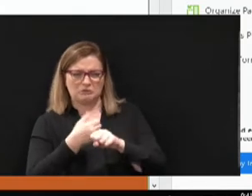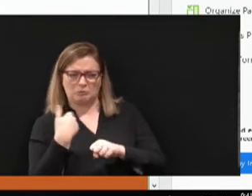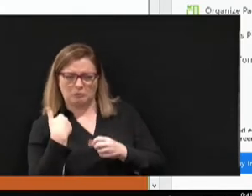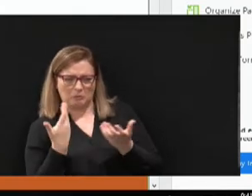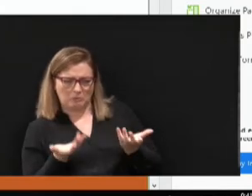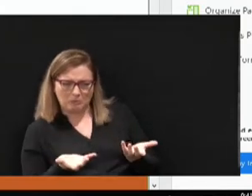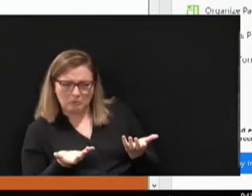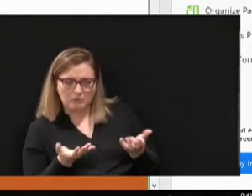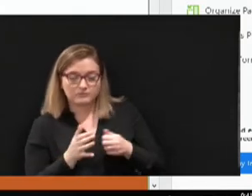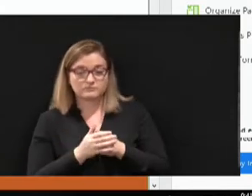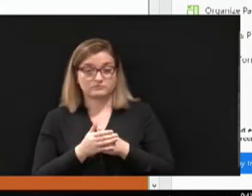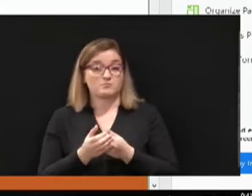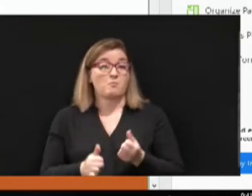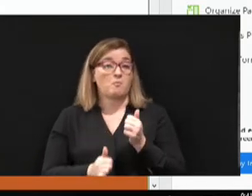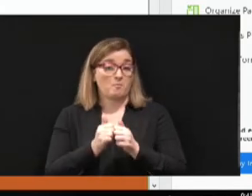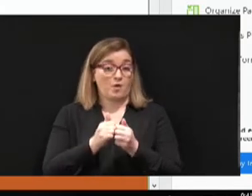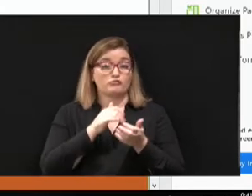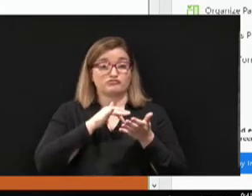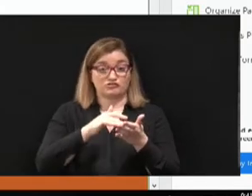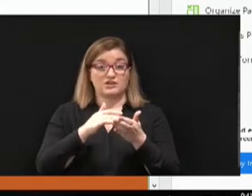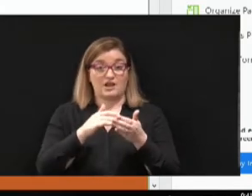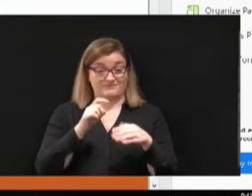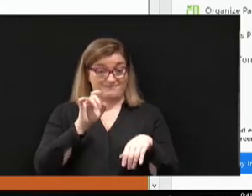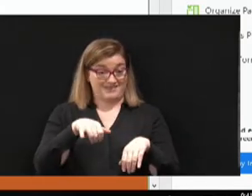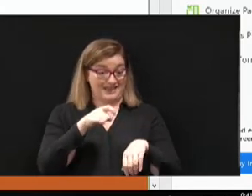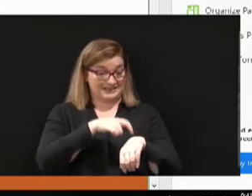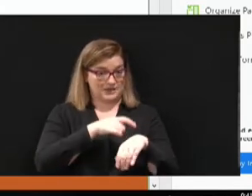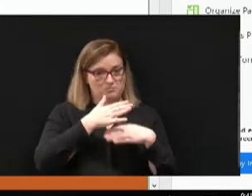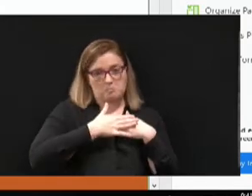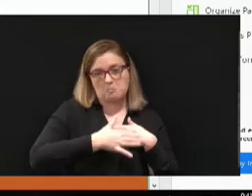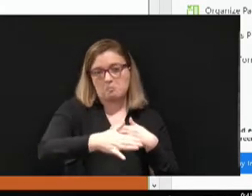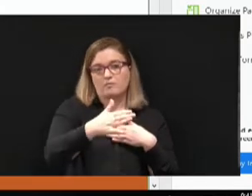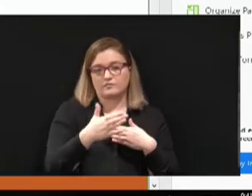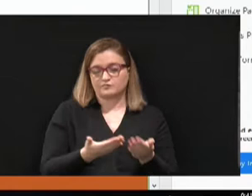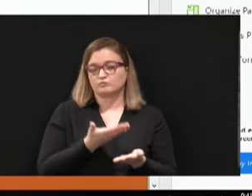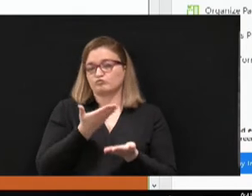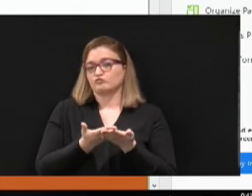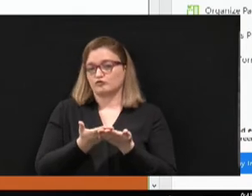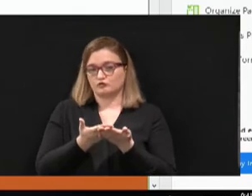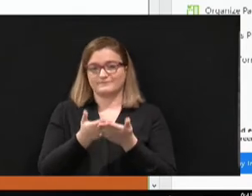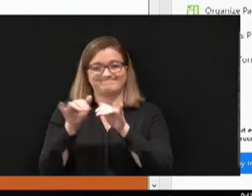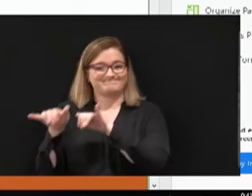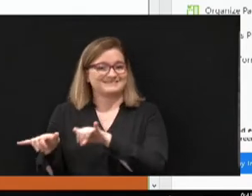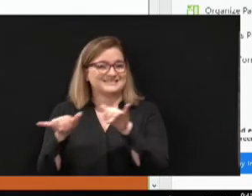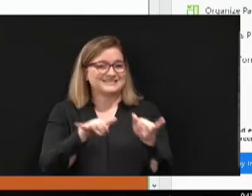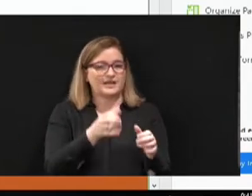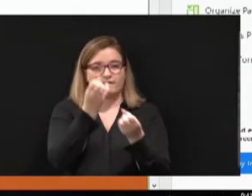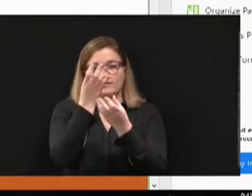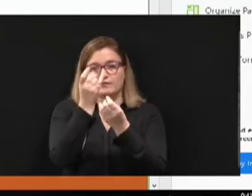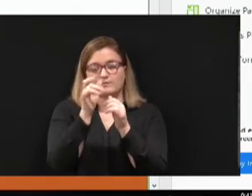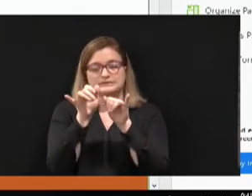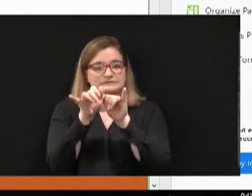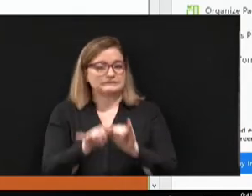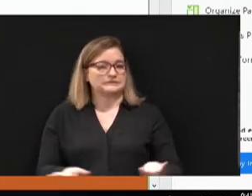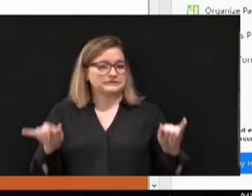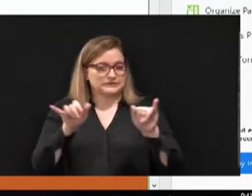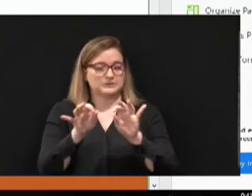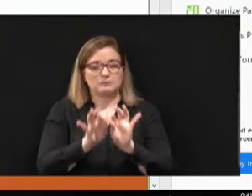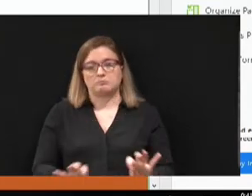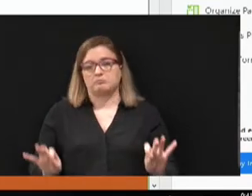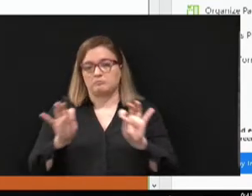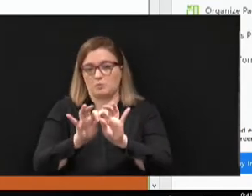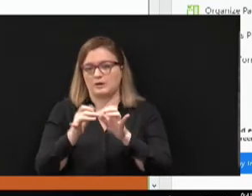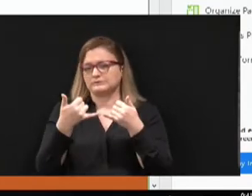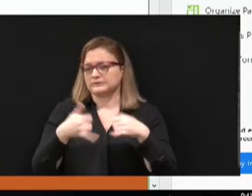the studies since that time have gone on to prove what the National Reading Panel found out.